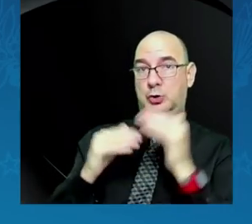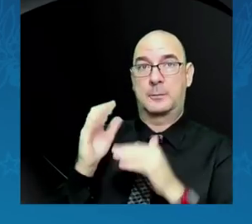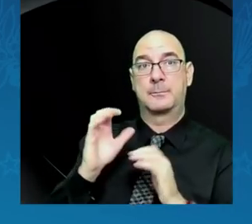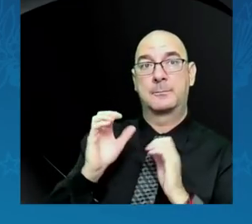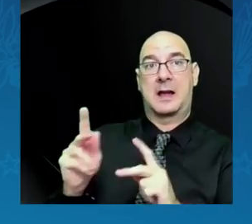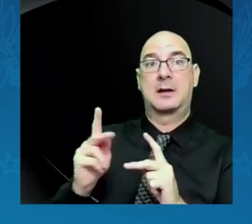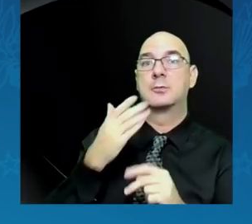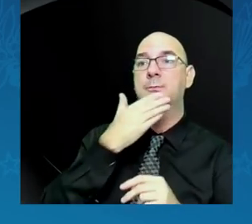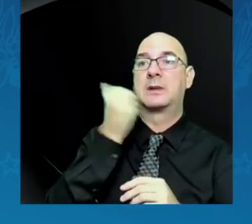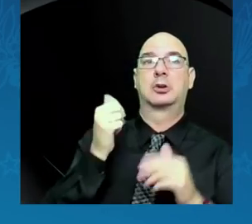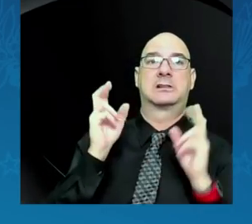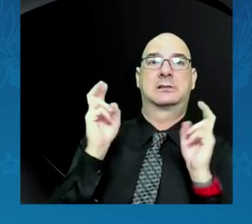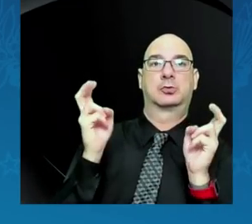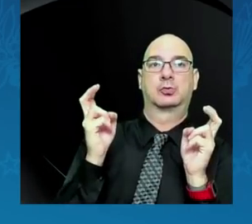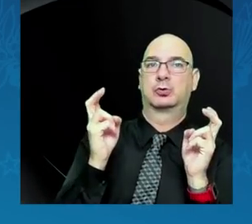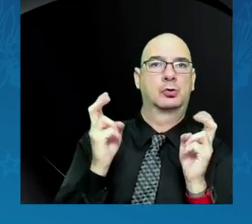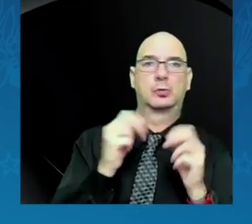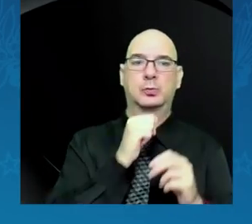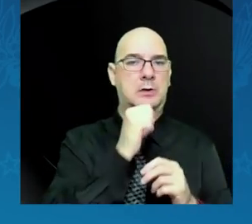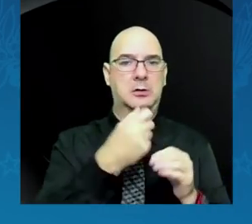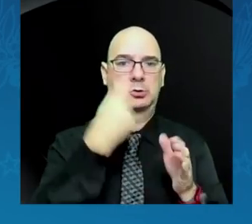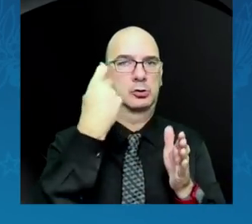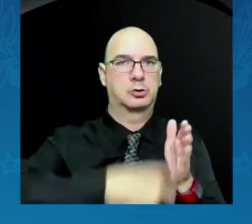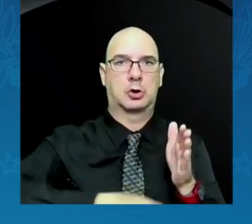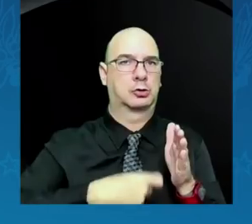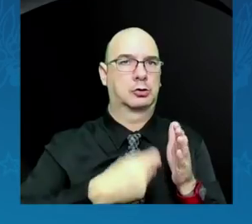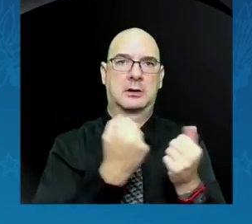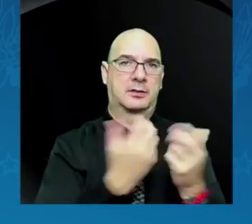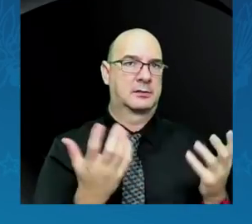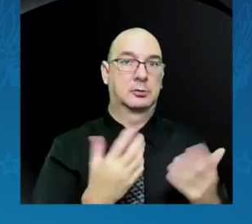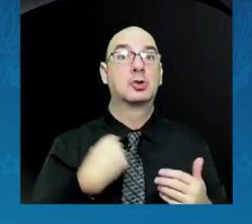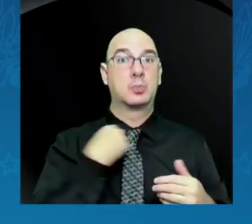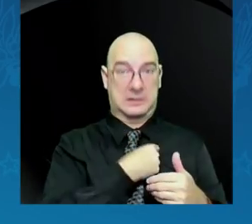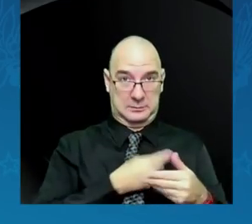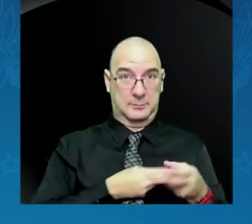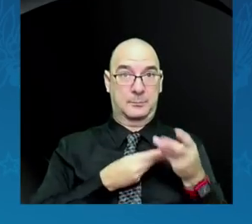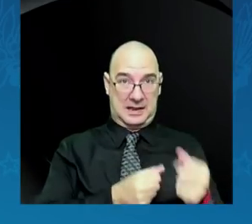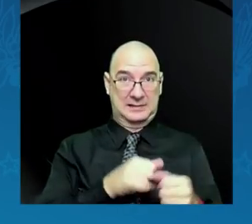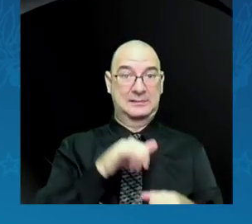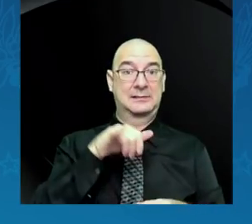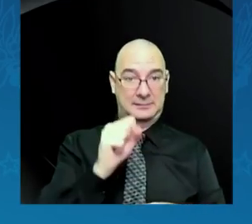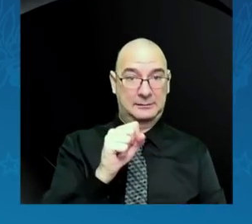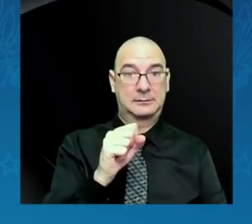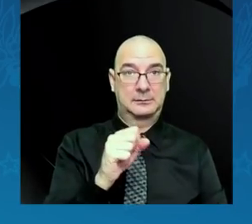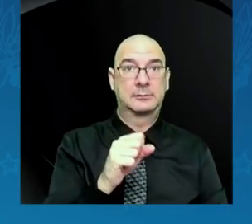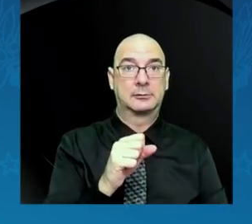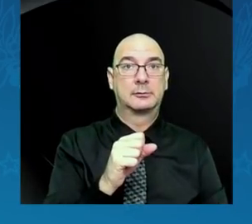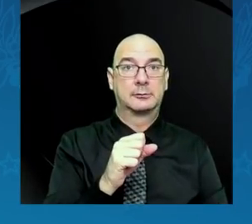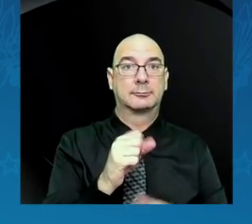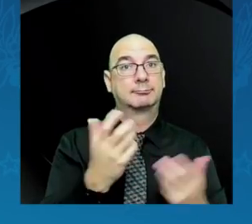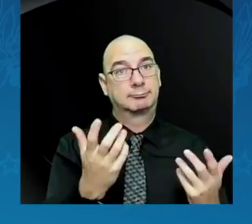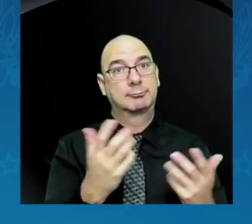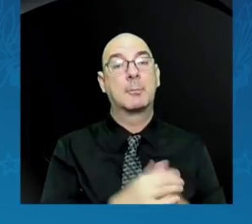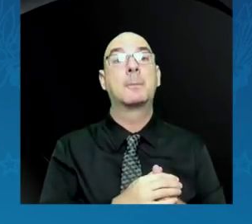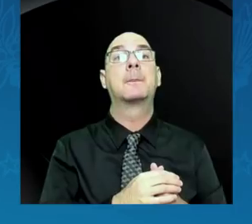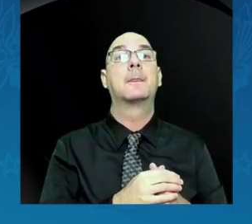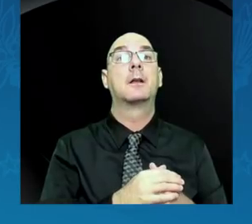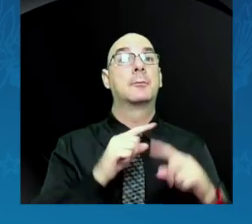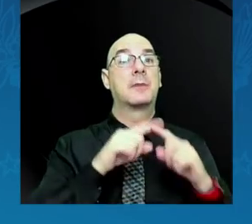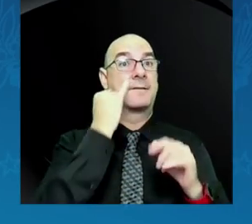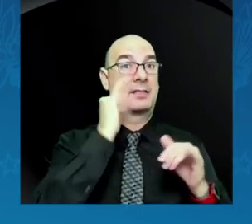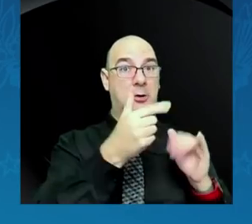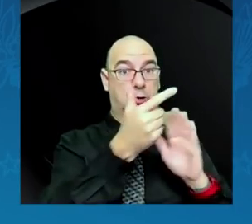cost anything. We're paying for it. So when we can get Build Back Better passed, and we